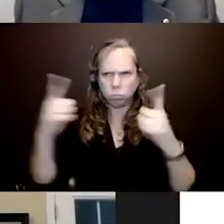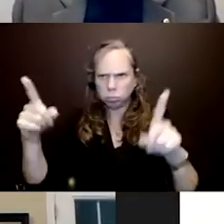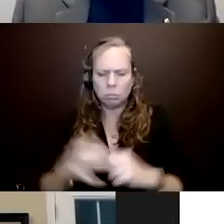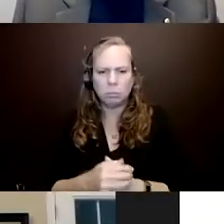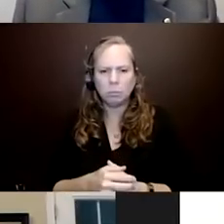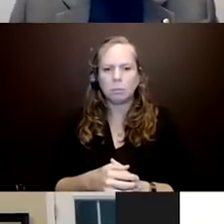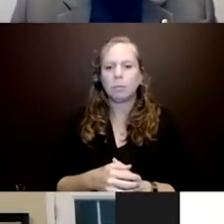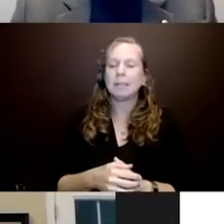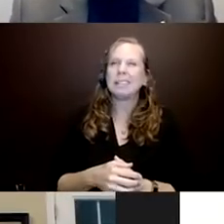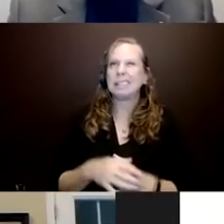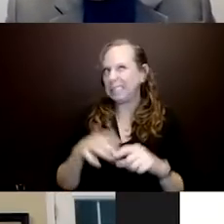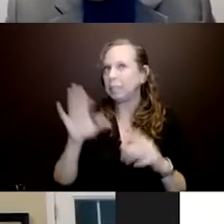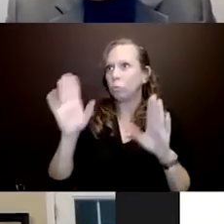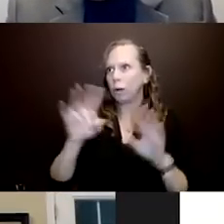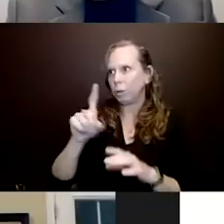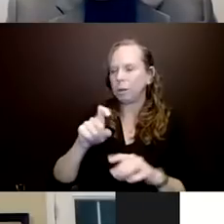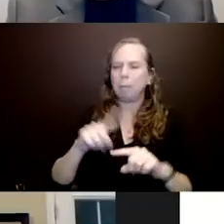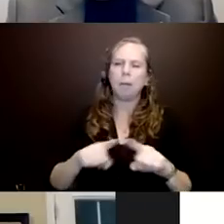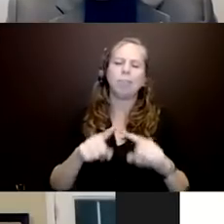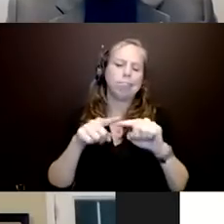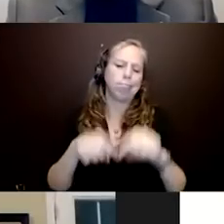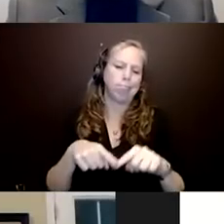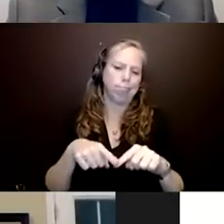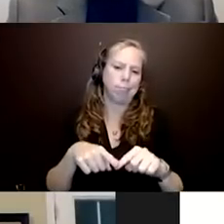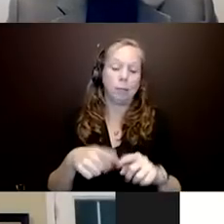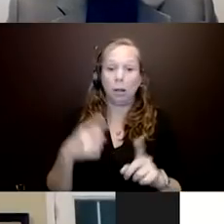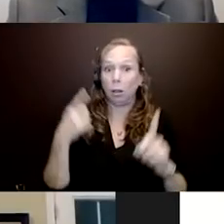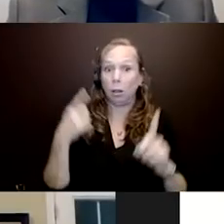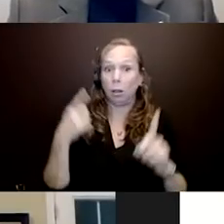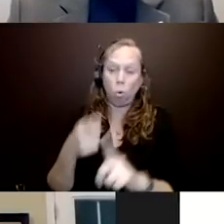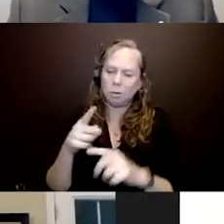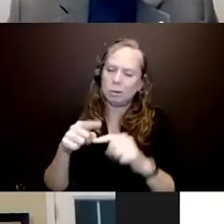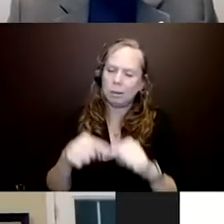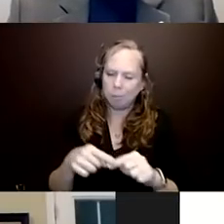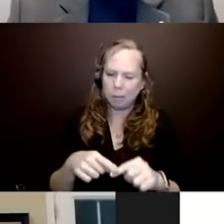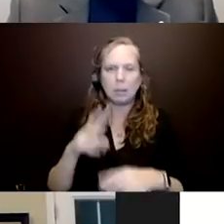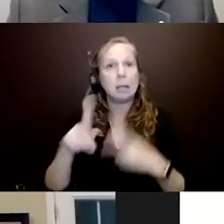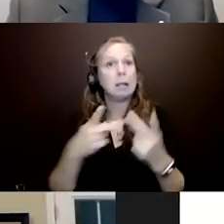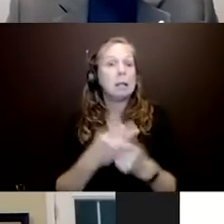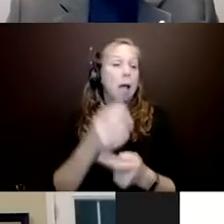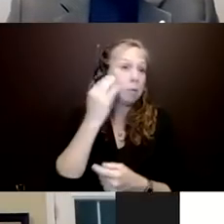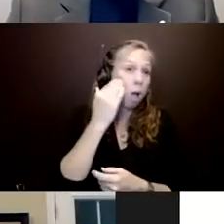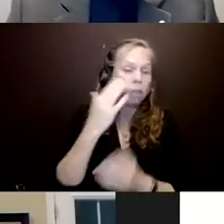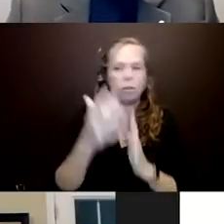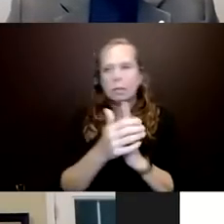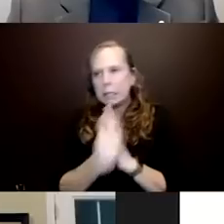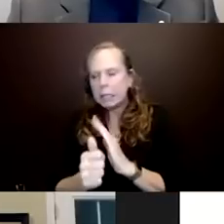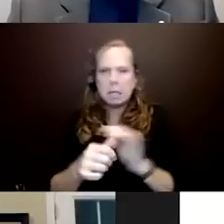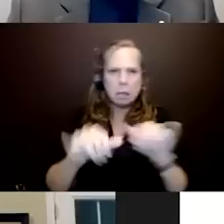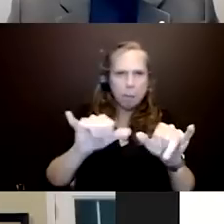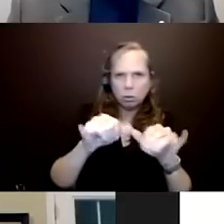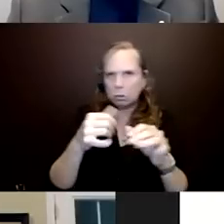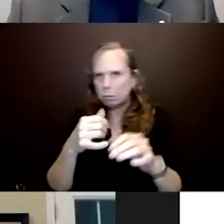to depend. It's going to vary depending on what the goals are, what type of knowledge or skill is being measured by that